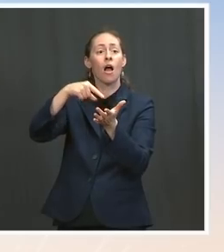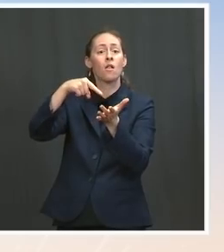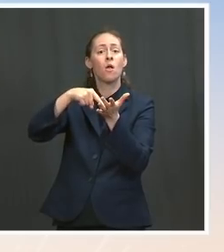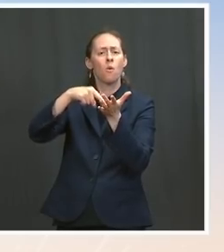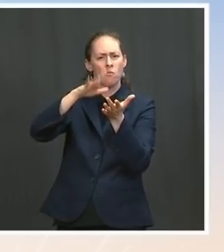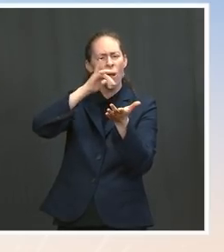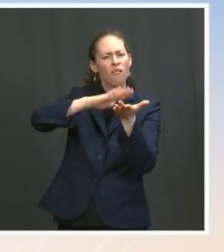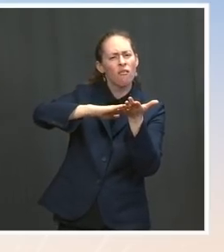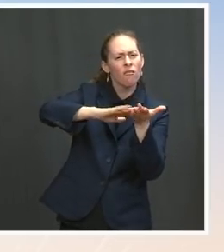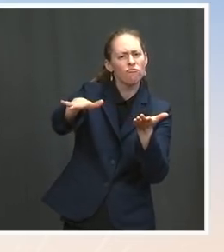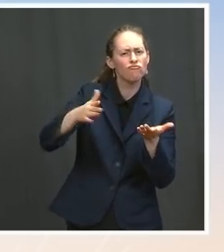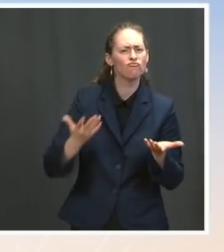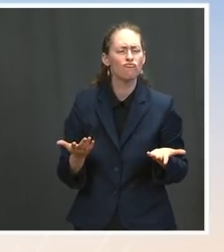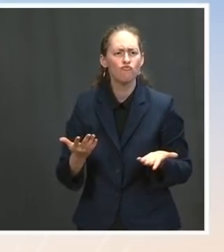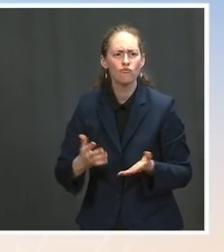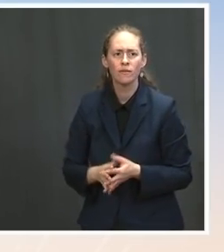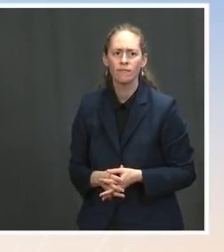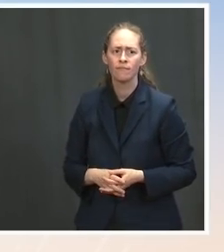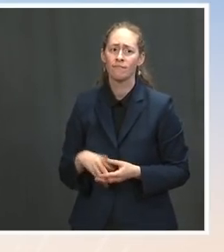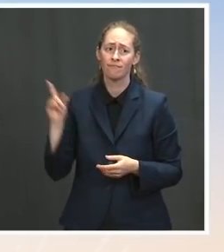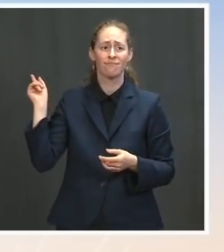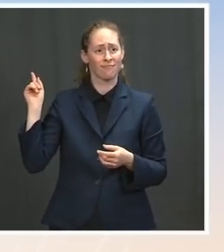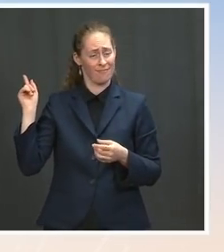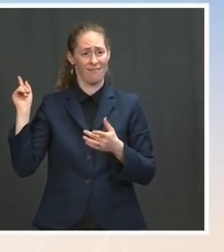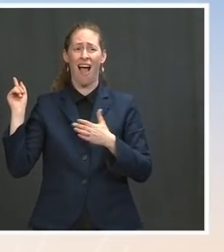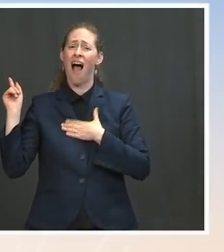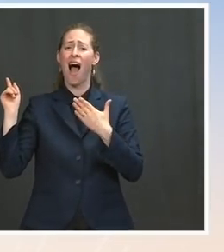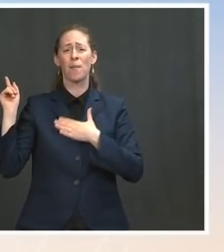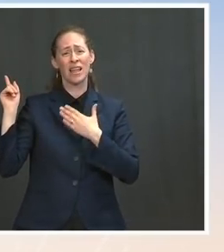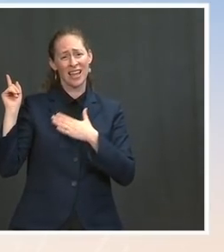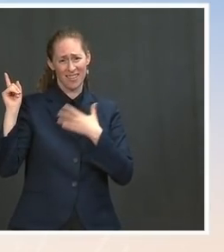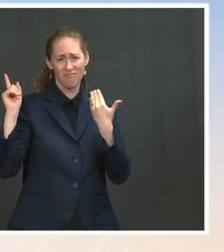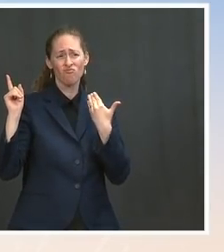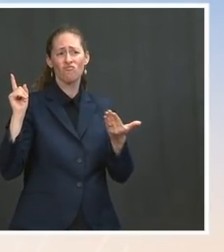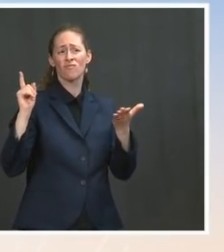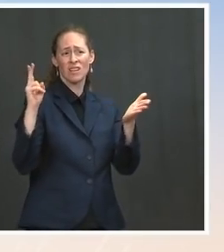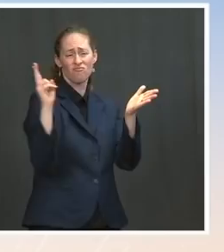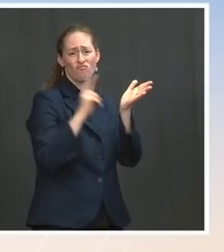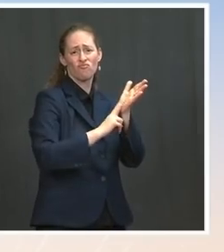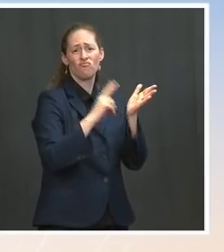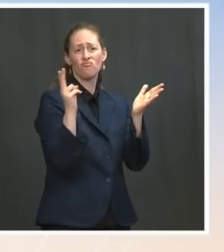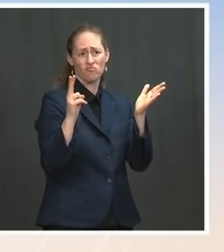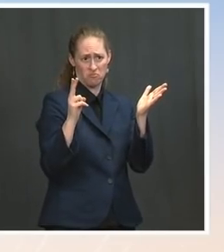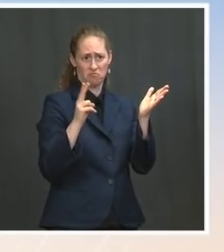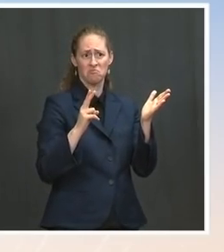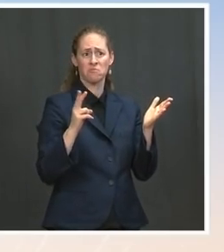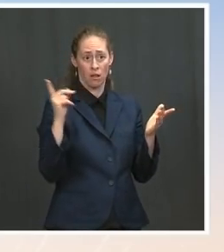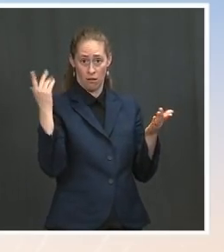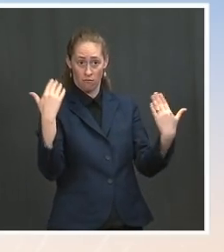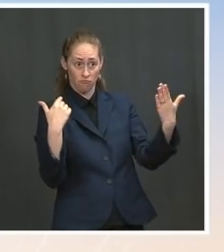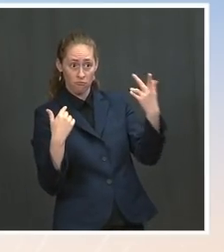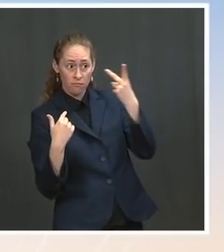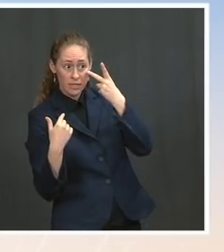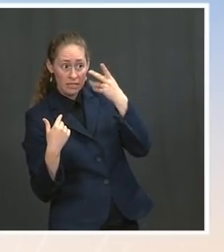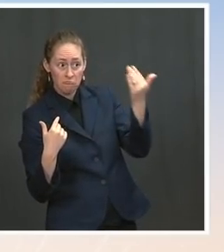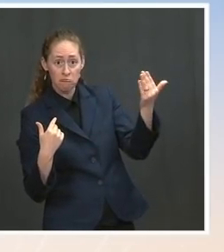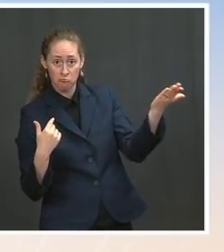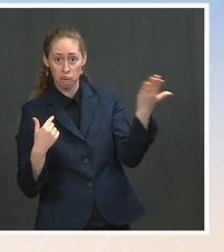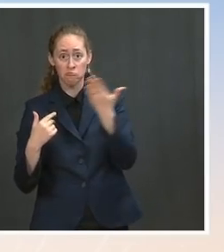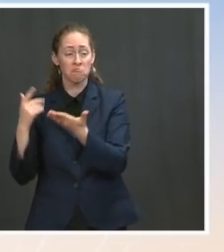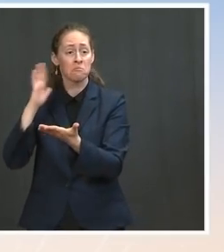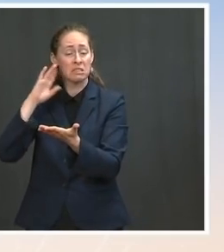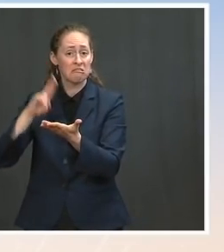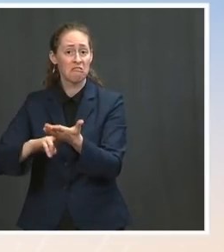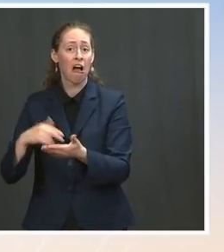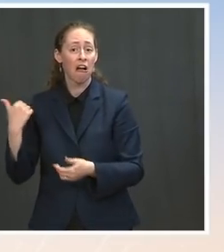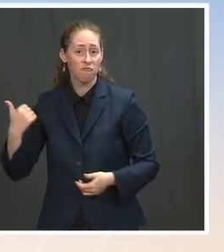happy to sign a bill into law if they passed that bill, and he'd look forward to having it on his desk. Thanks. Go ahead. Thank you, Jen. Just a couple of